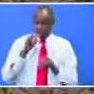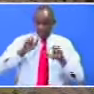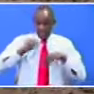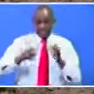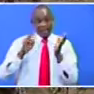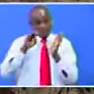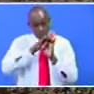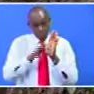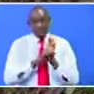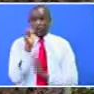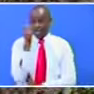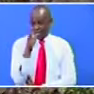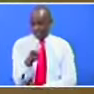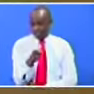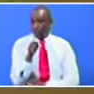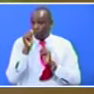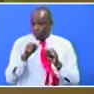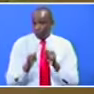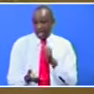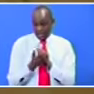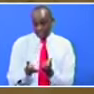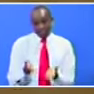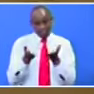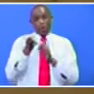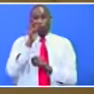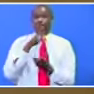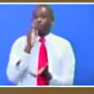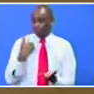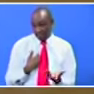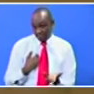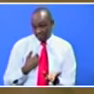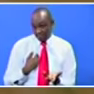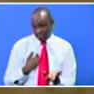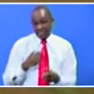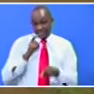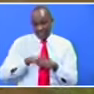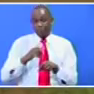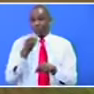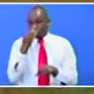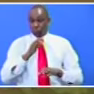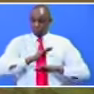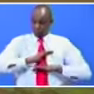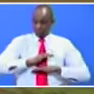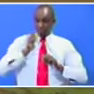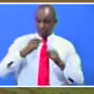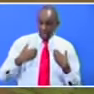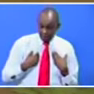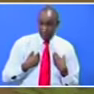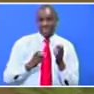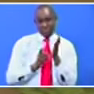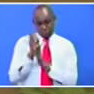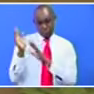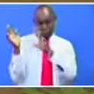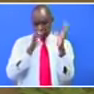agriculture program for Kenya, which will help increase water productivity, income and food security by developing climate smart